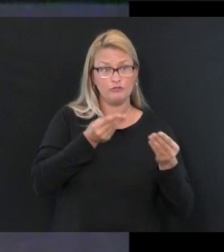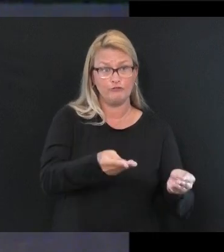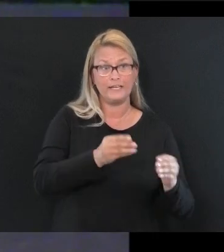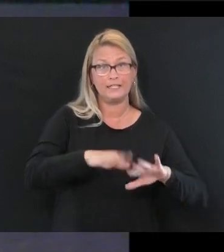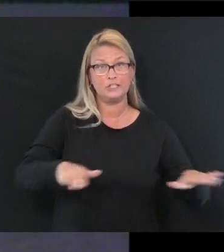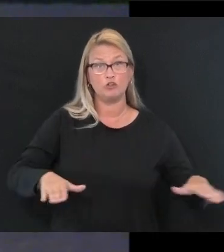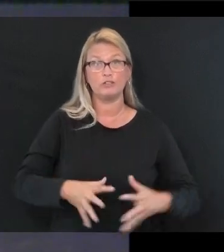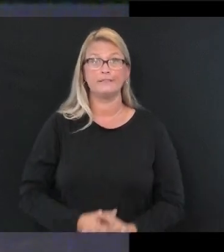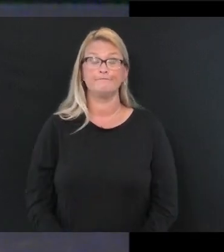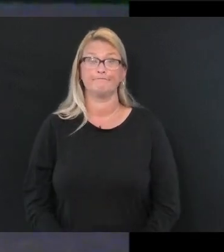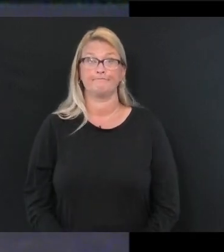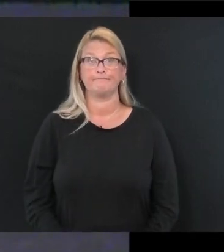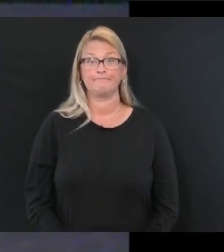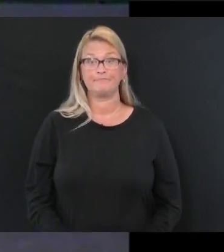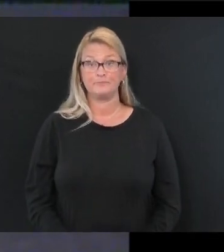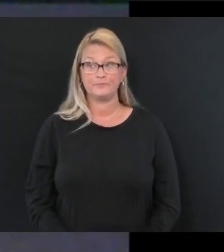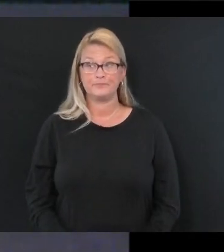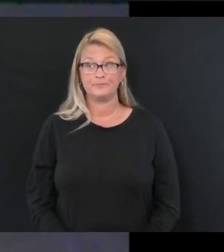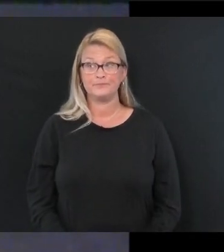kids?